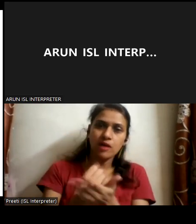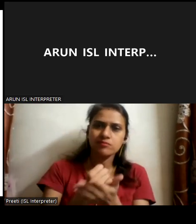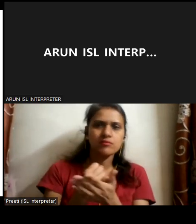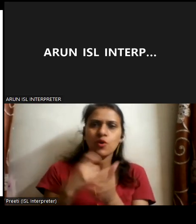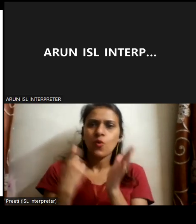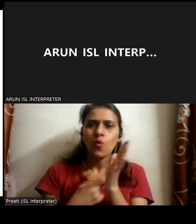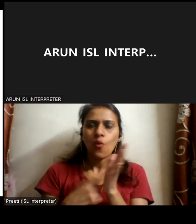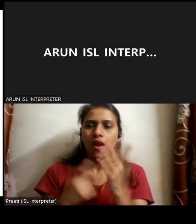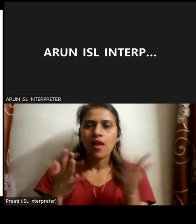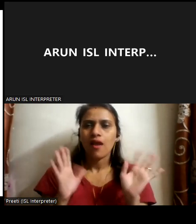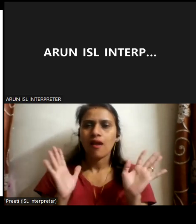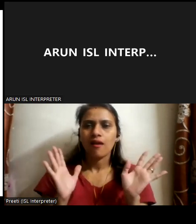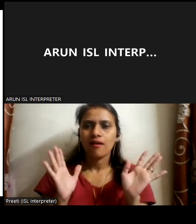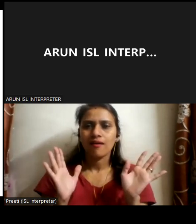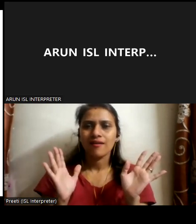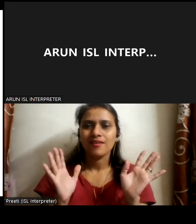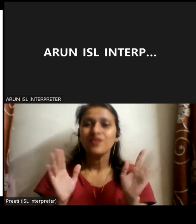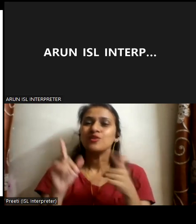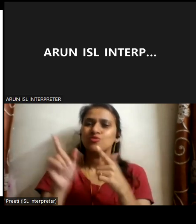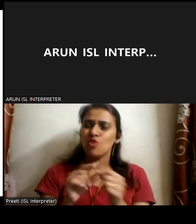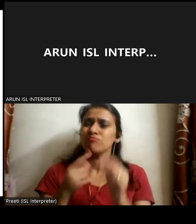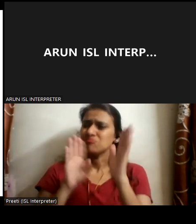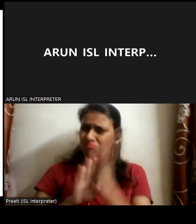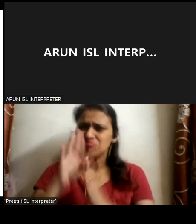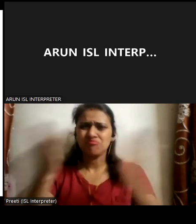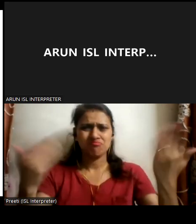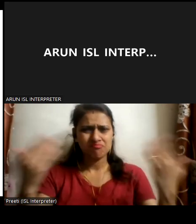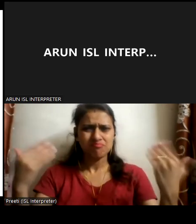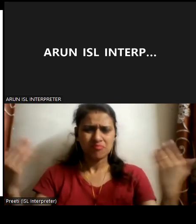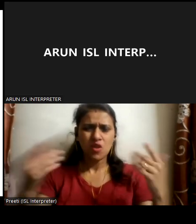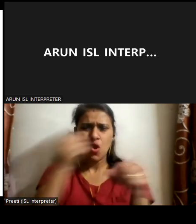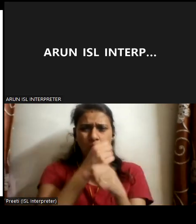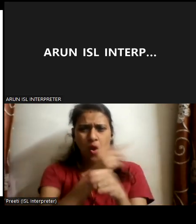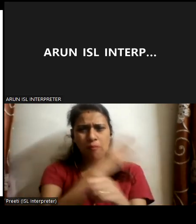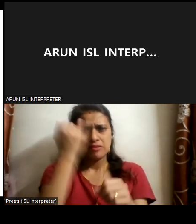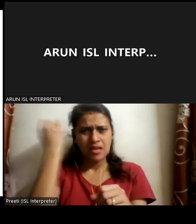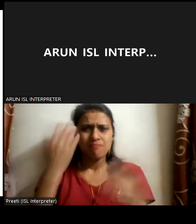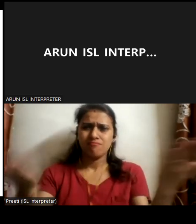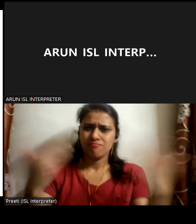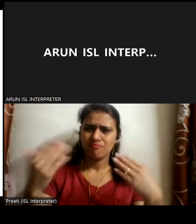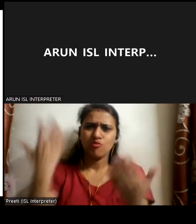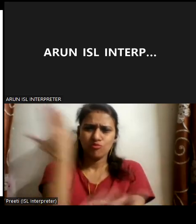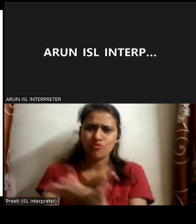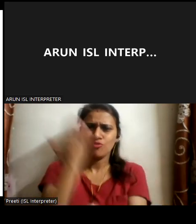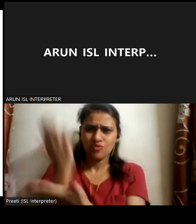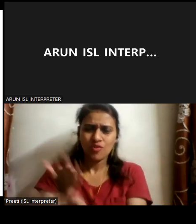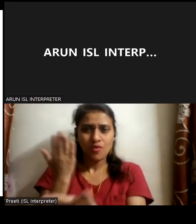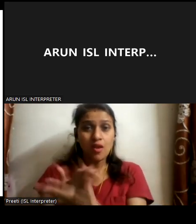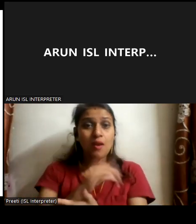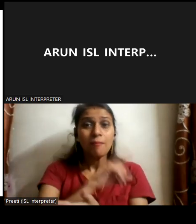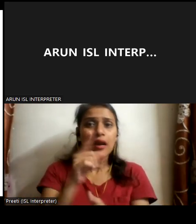when it comes to identification of job roles, although we have been